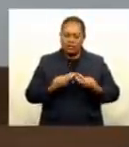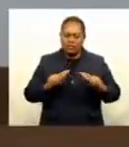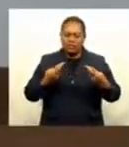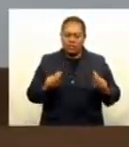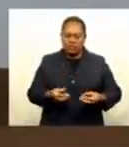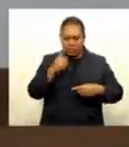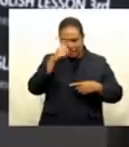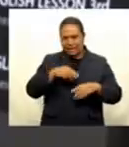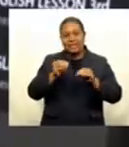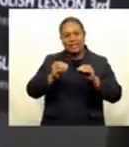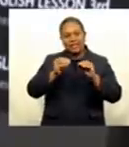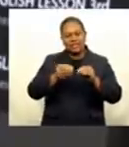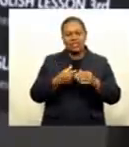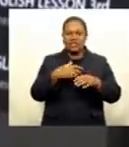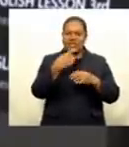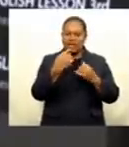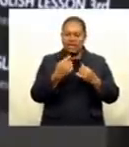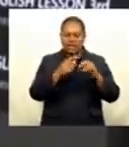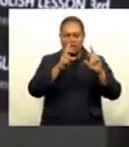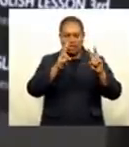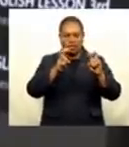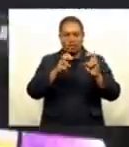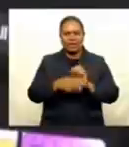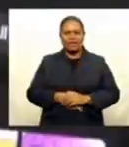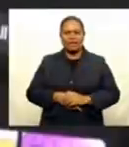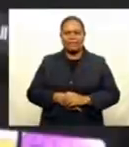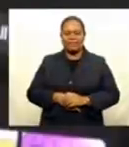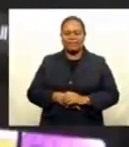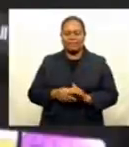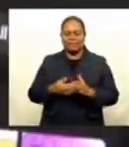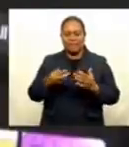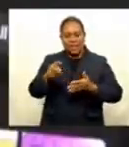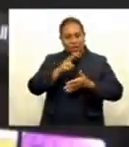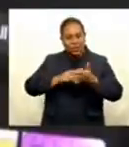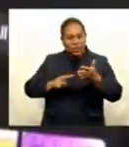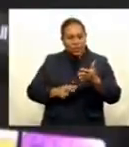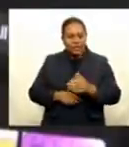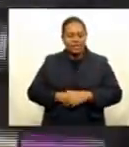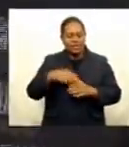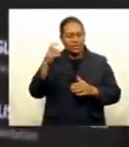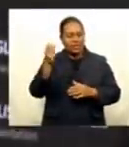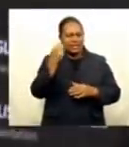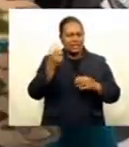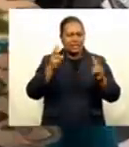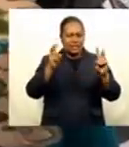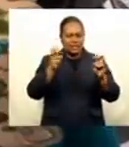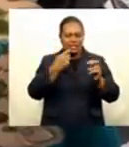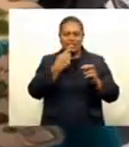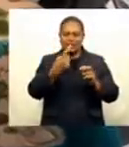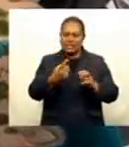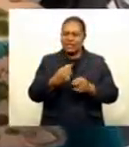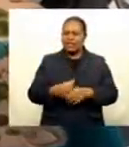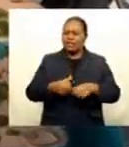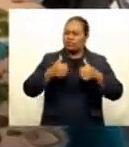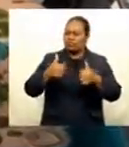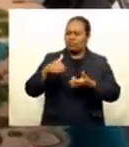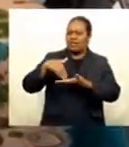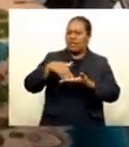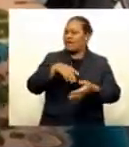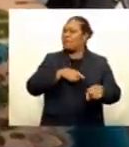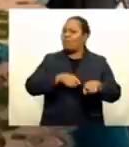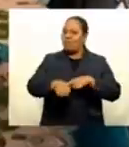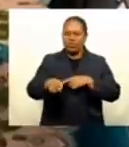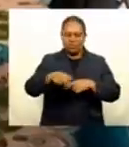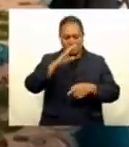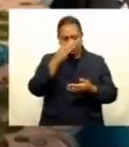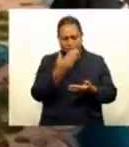a particular topic. For Tekelawa Ningolo, Read to Succeed has a great impact on her children and keeps them engaged